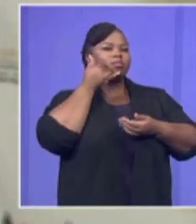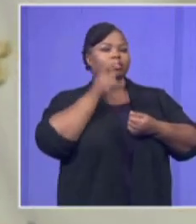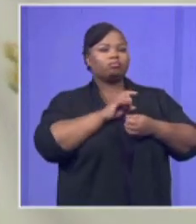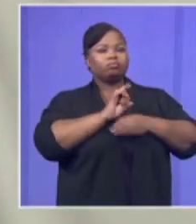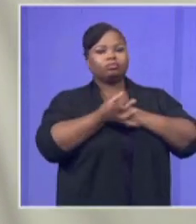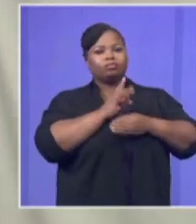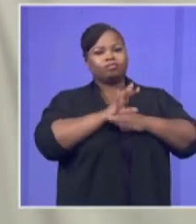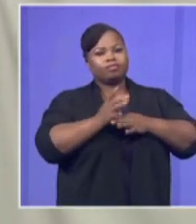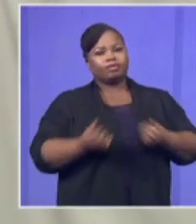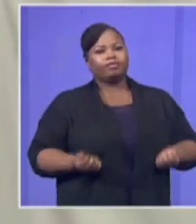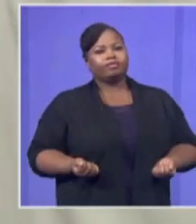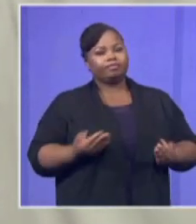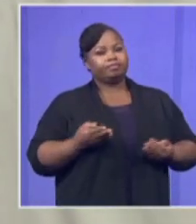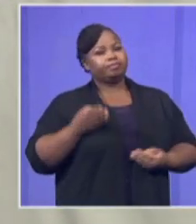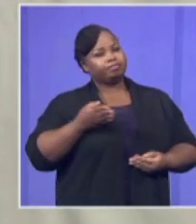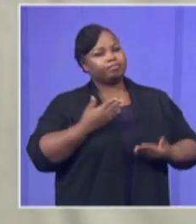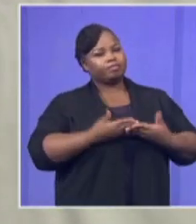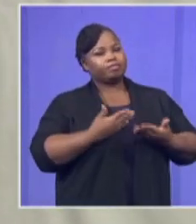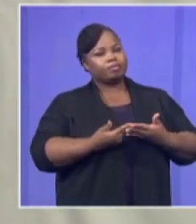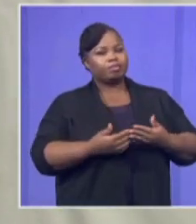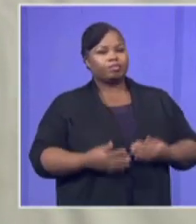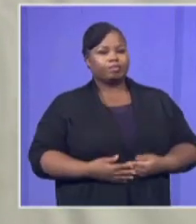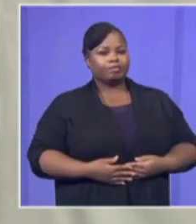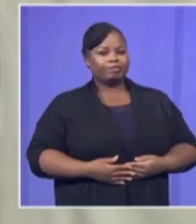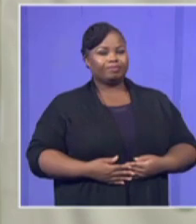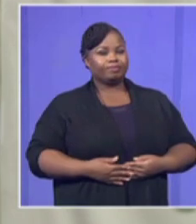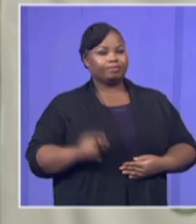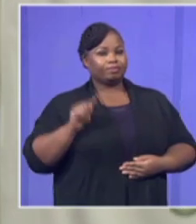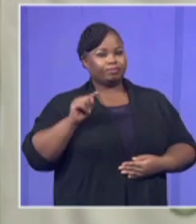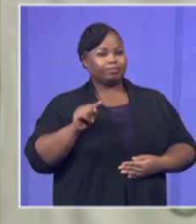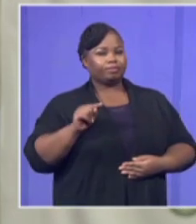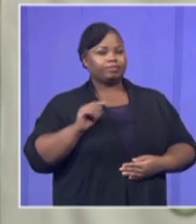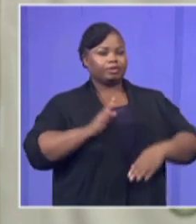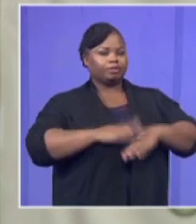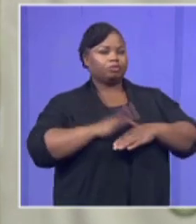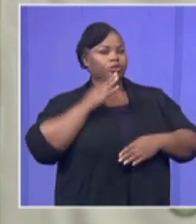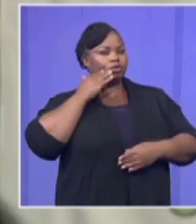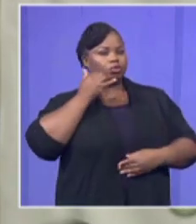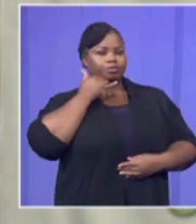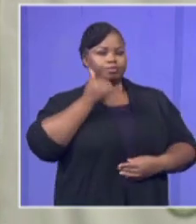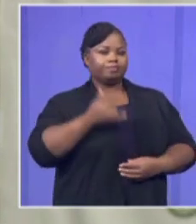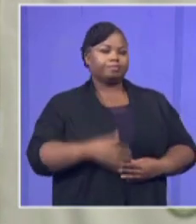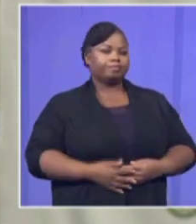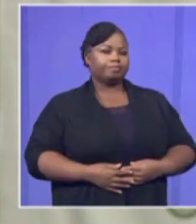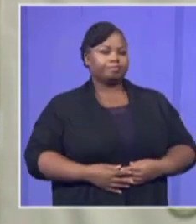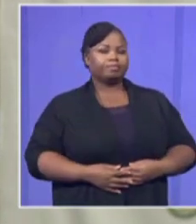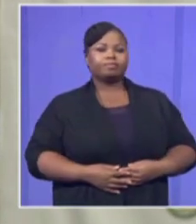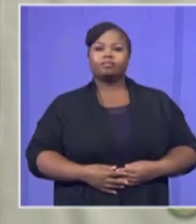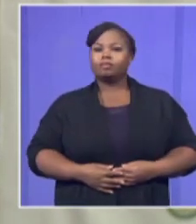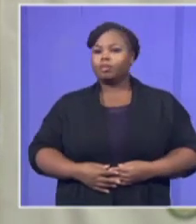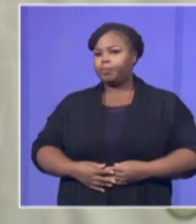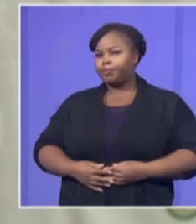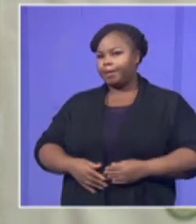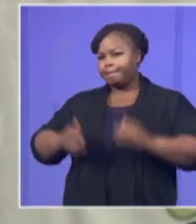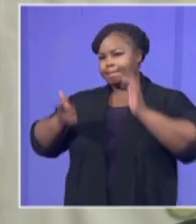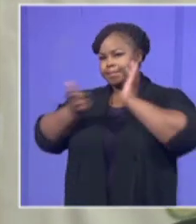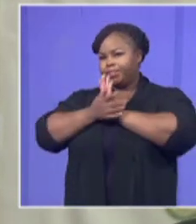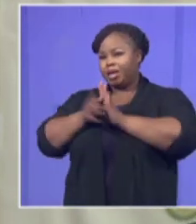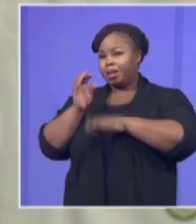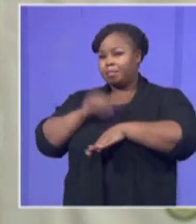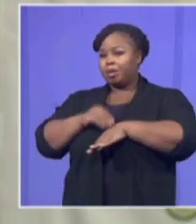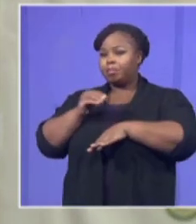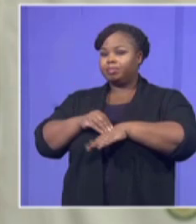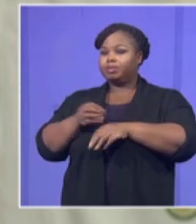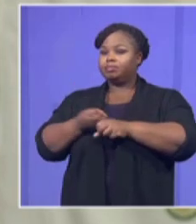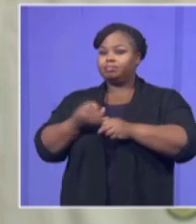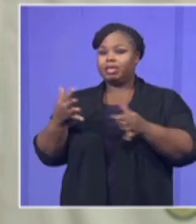are available for them at that particular moment when they call. And also the legal problems that are faced by